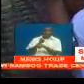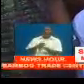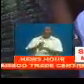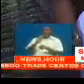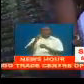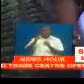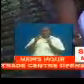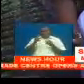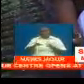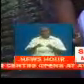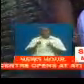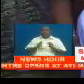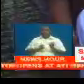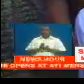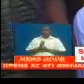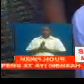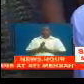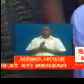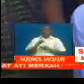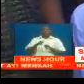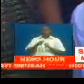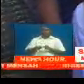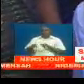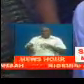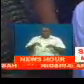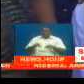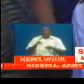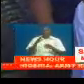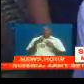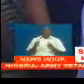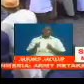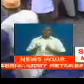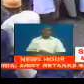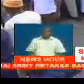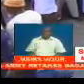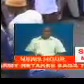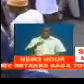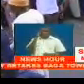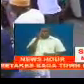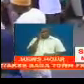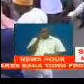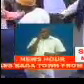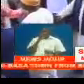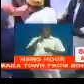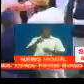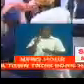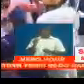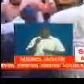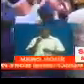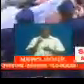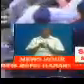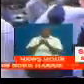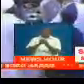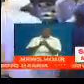we urge the Commission on Human Rights and Administrative Justice, SHRAJ, to take it up with all the agency it requires. The minister, Paul